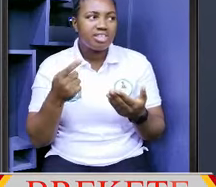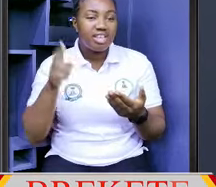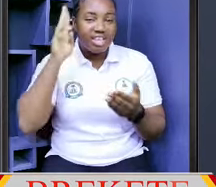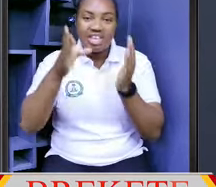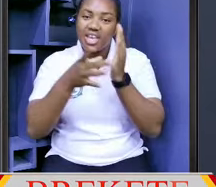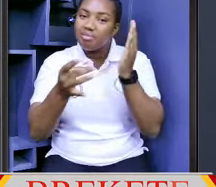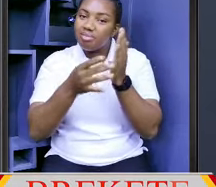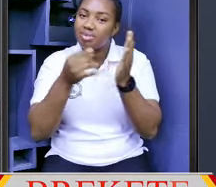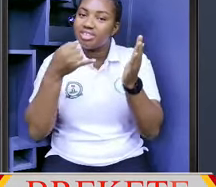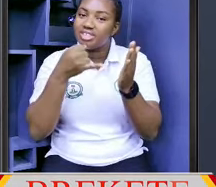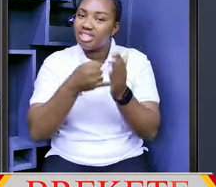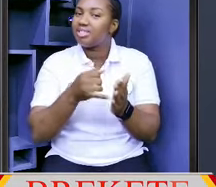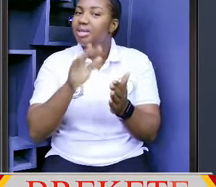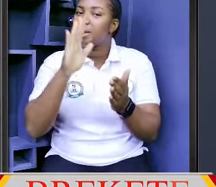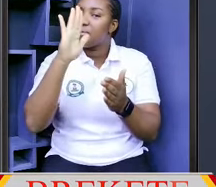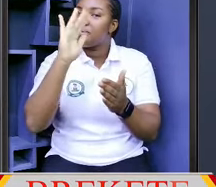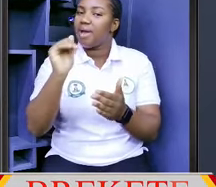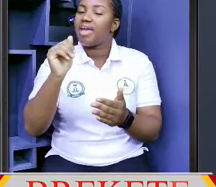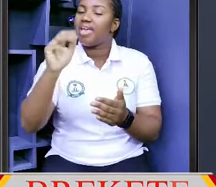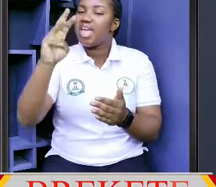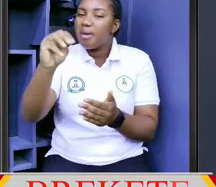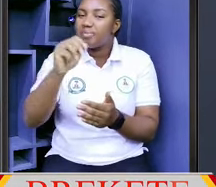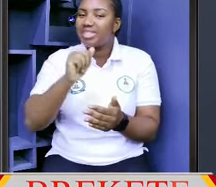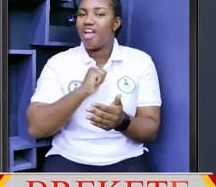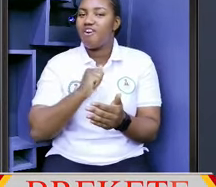he print them by himself.